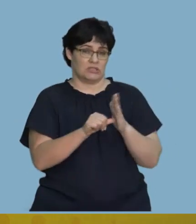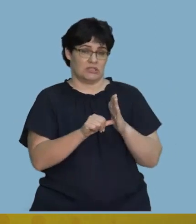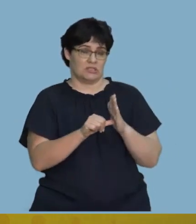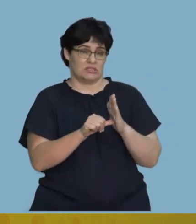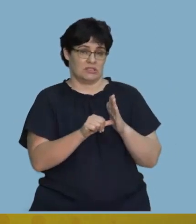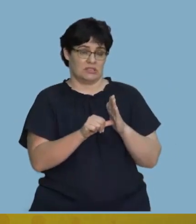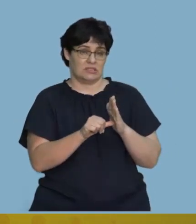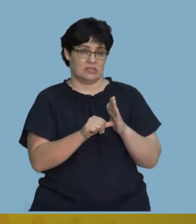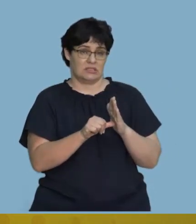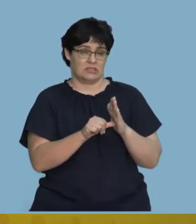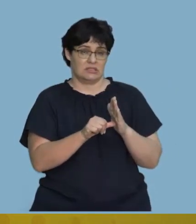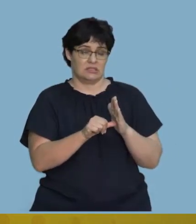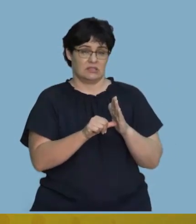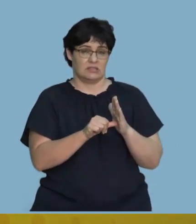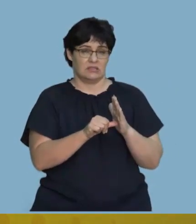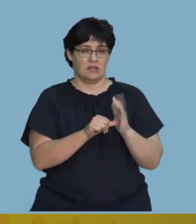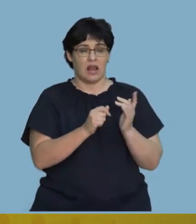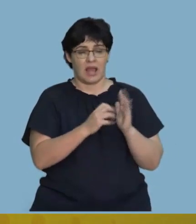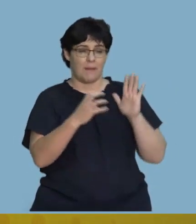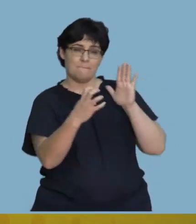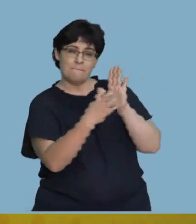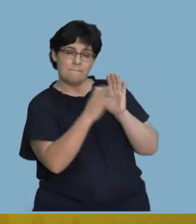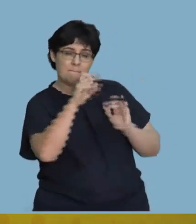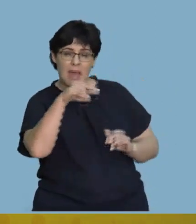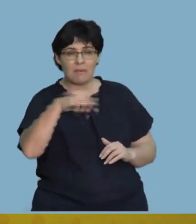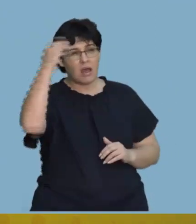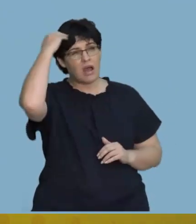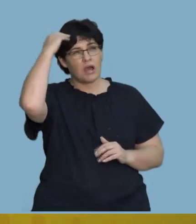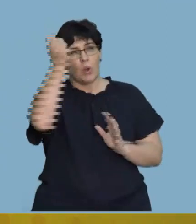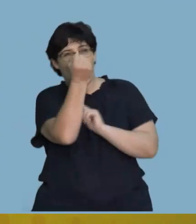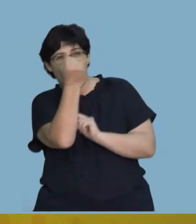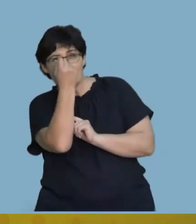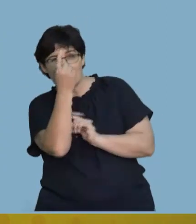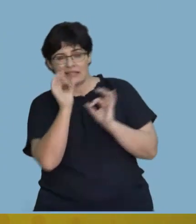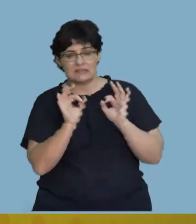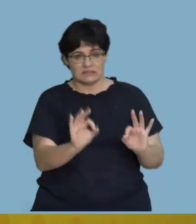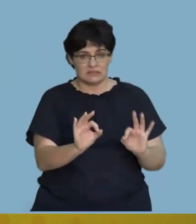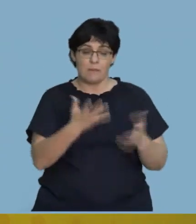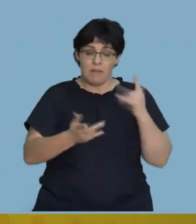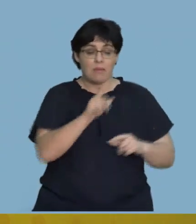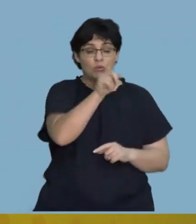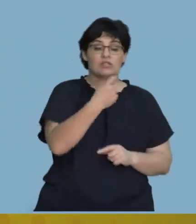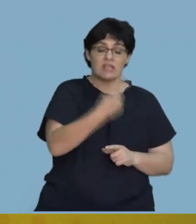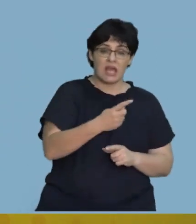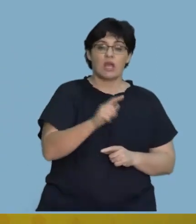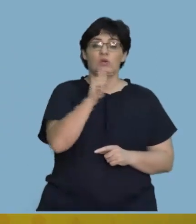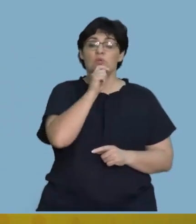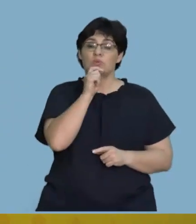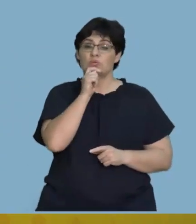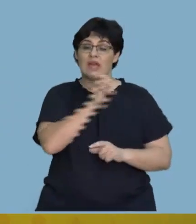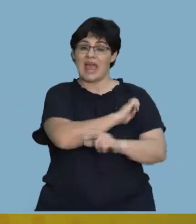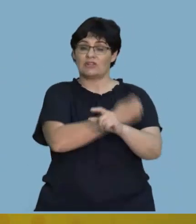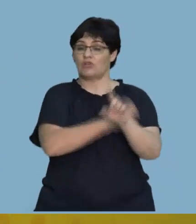know, mind maps in terms of understanding, you know, because the question may say use energy